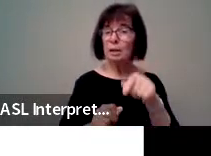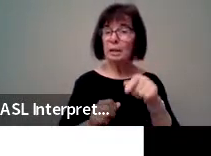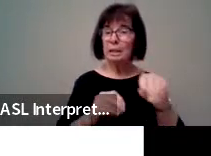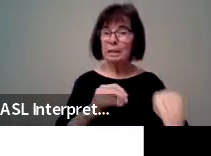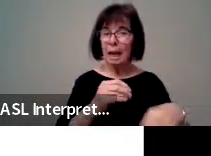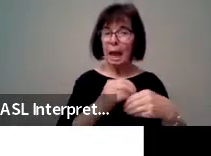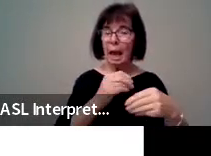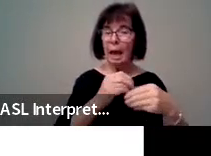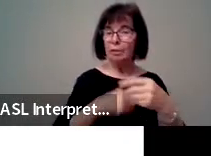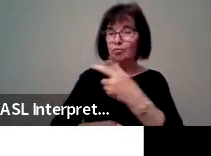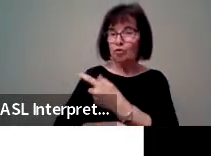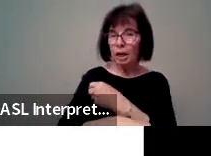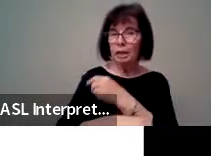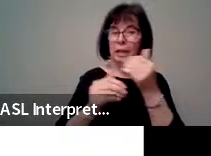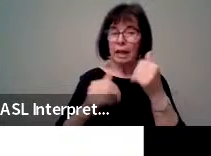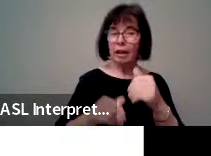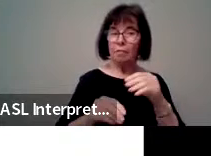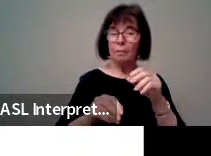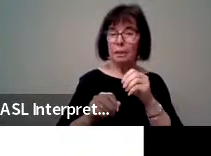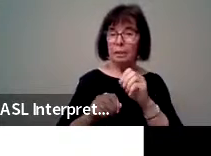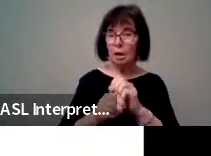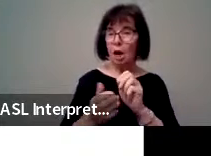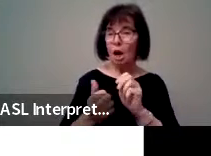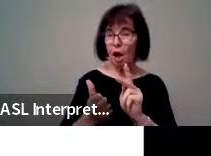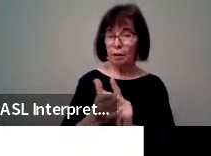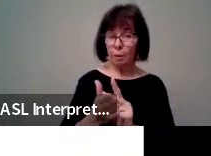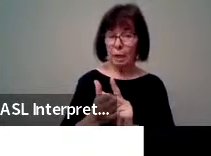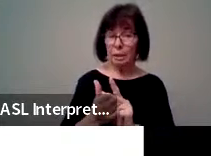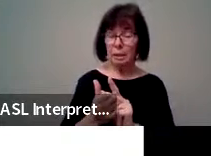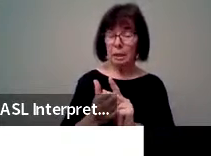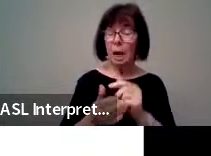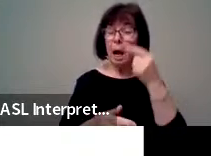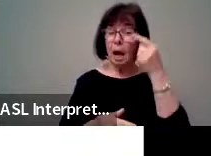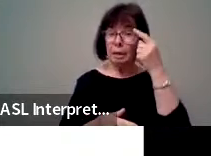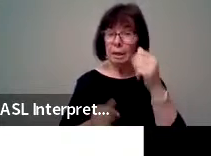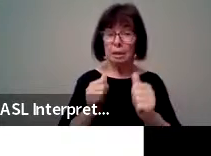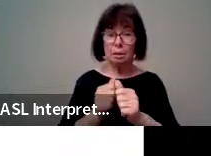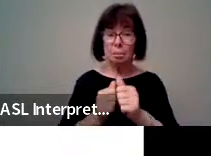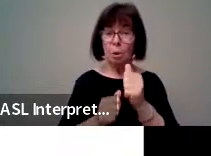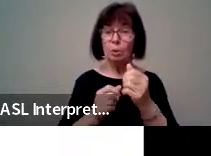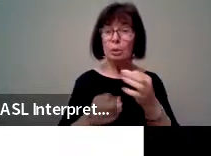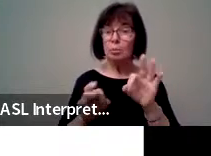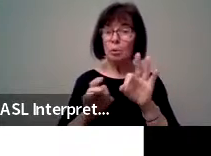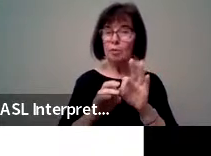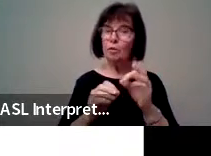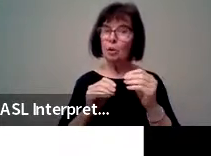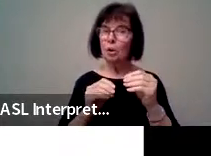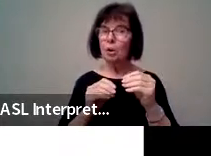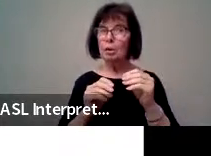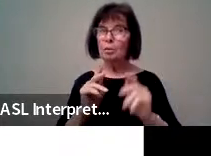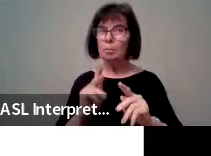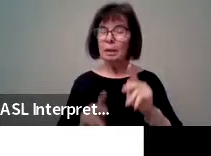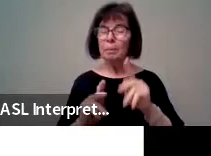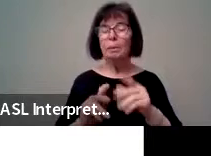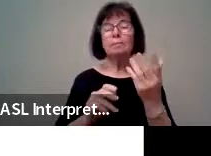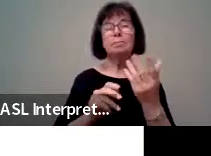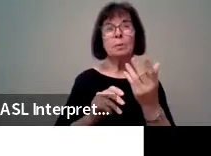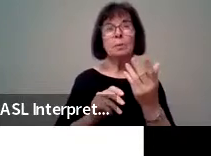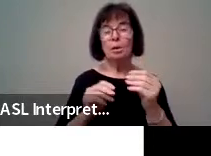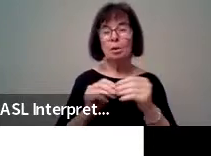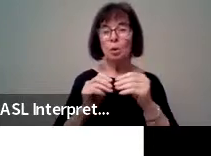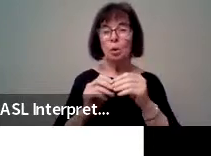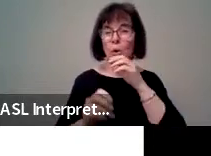authorized. I think it's most important for people, the older they are or the more severe